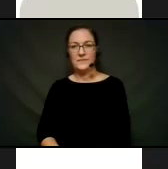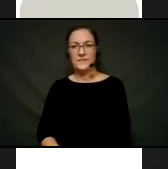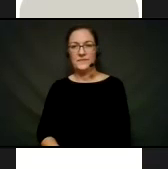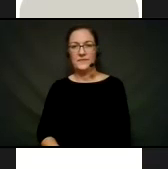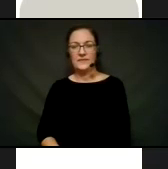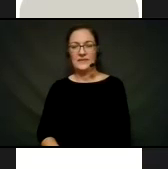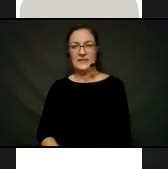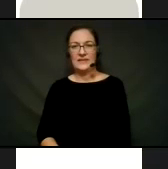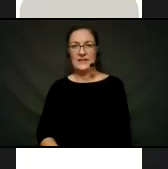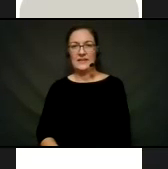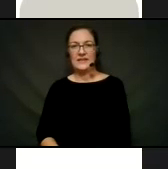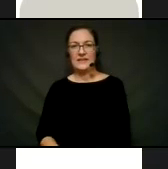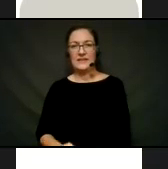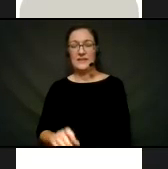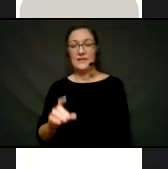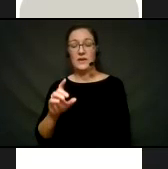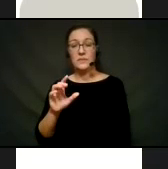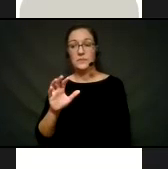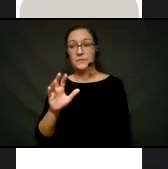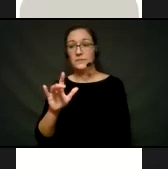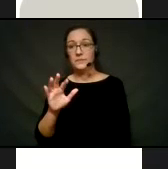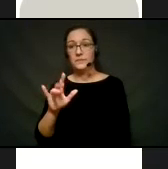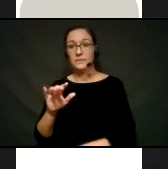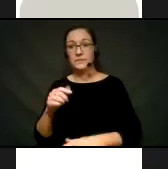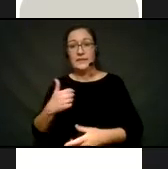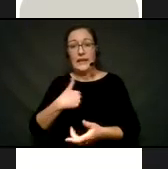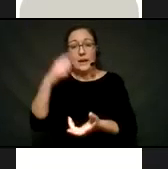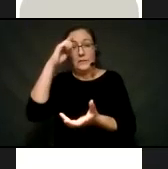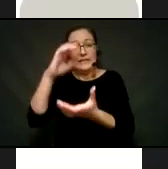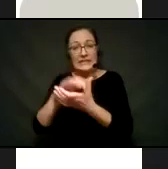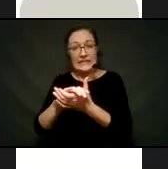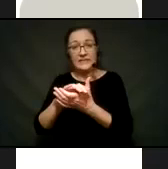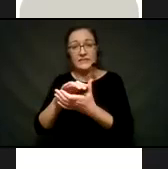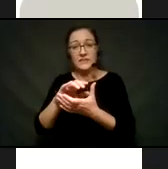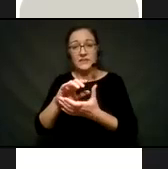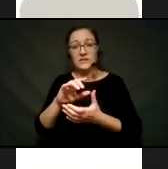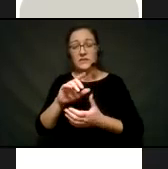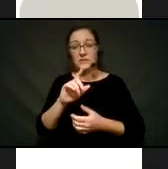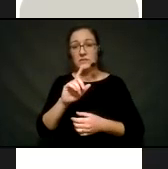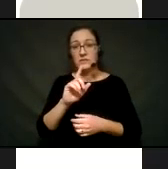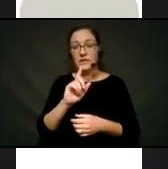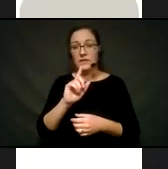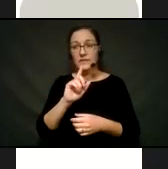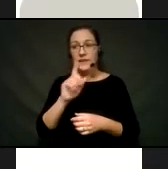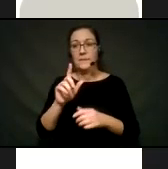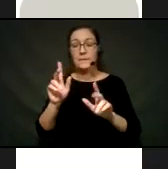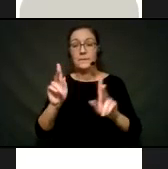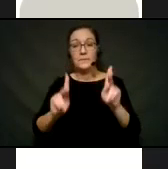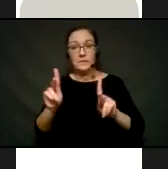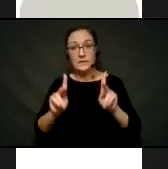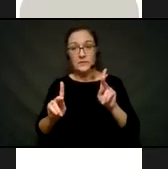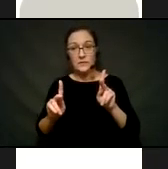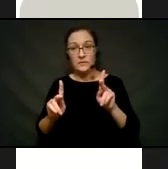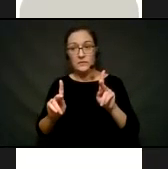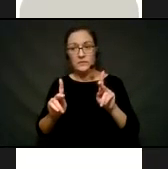Sorry, I was on. Dr. Gray, it's my understanding that that individuals with